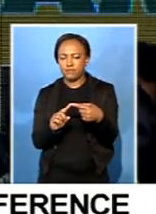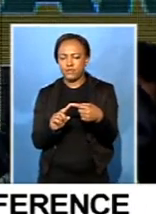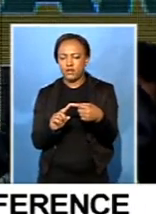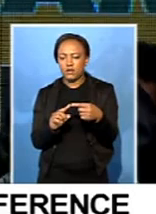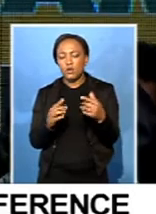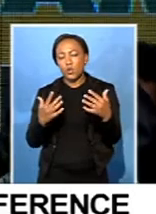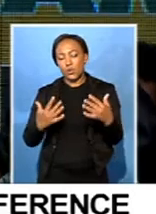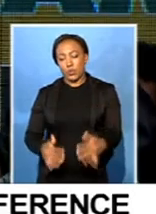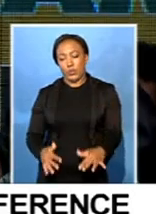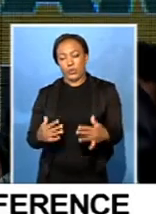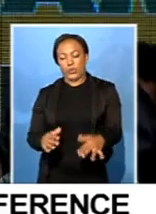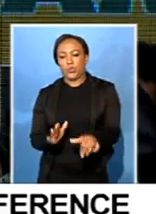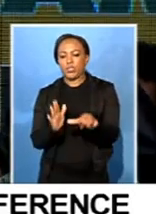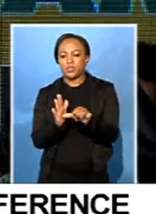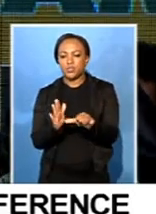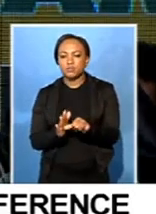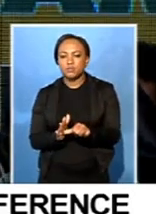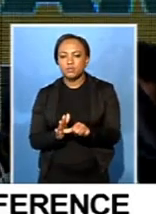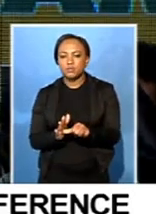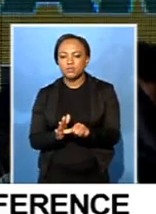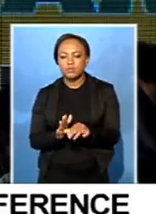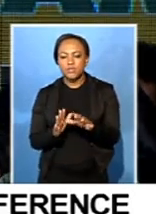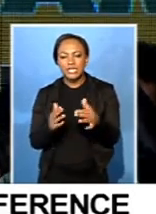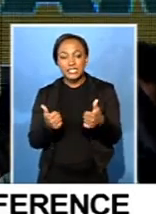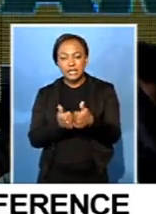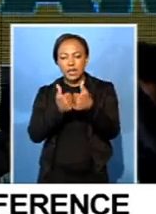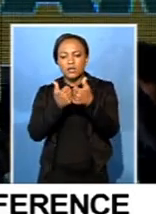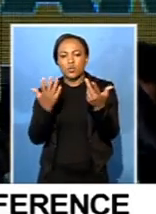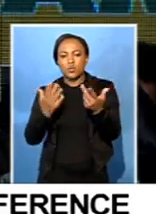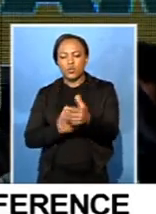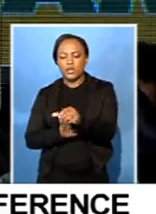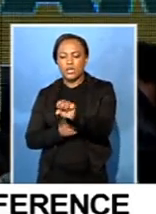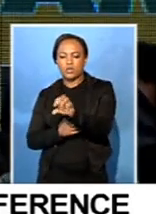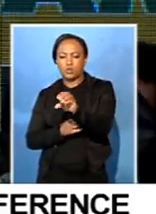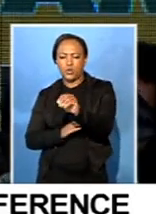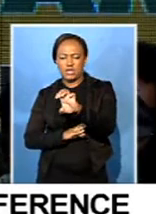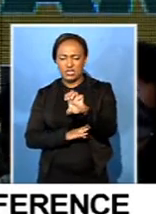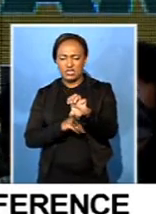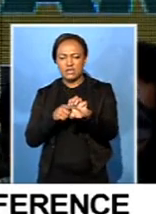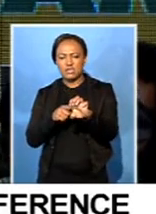of utmost importance. Challenges in SOEs such as the